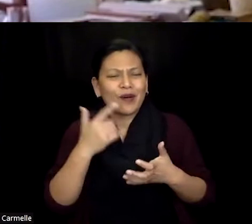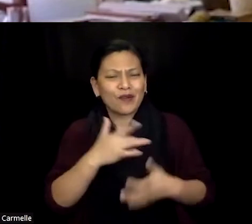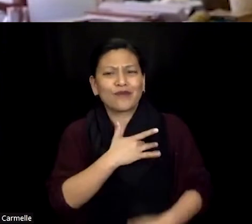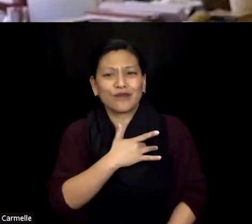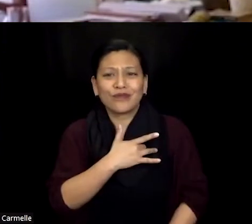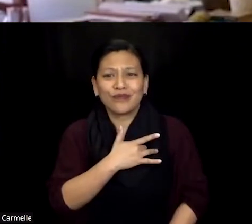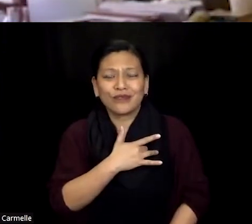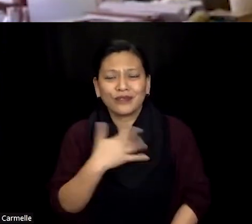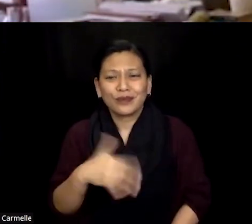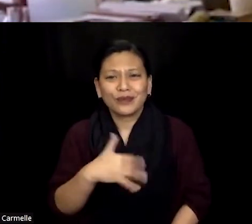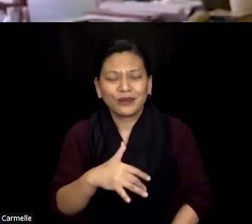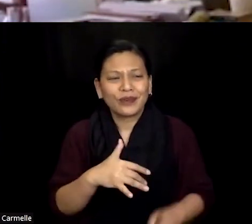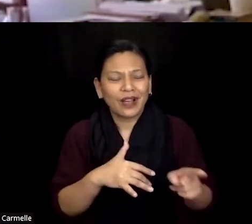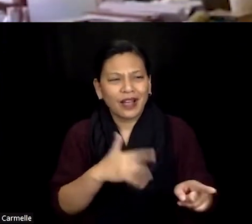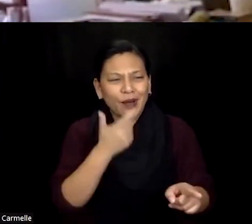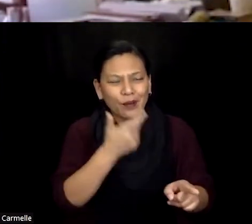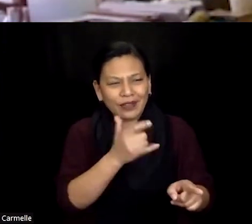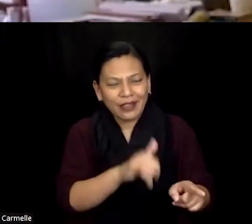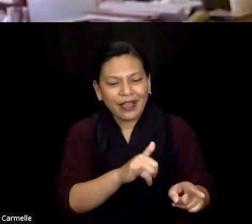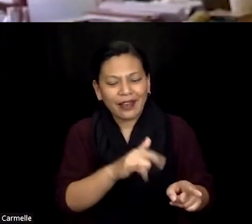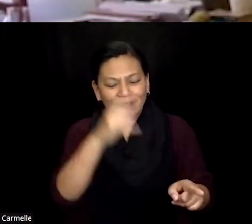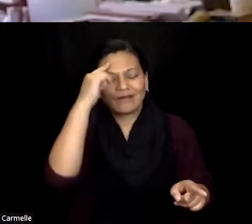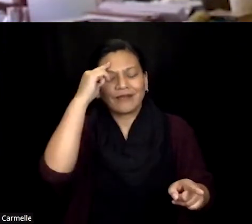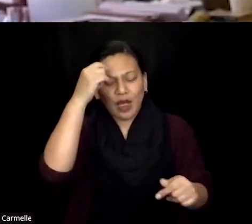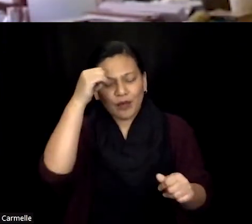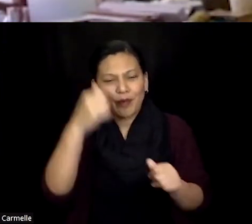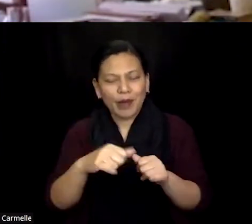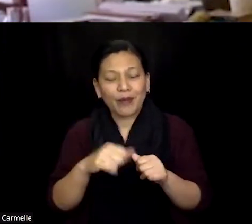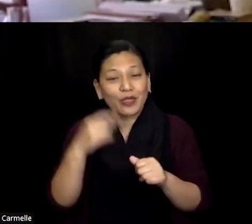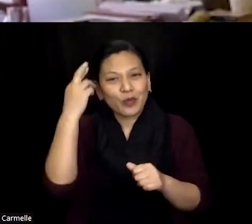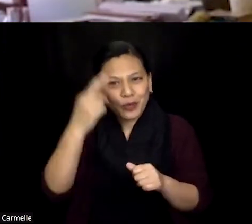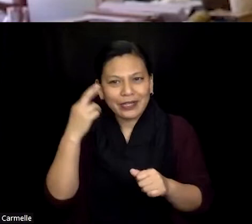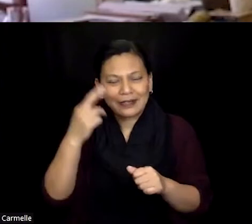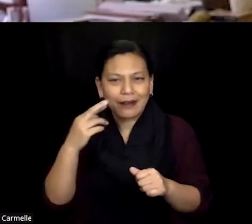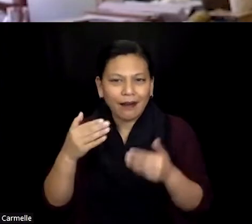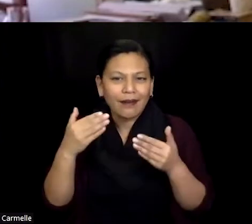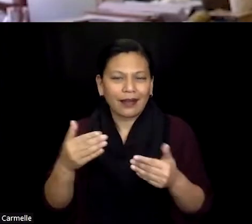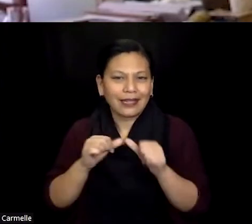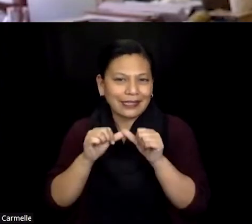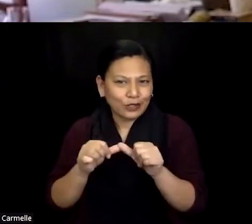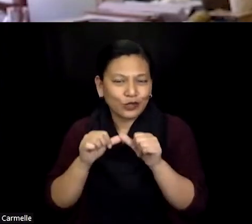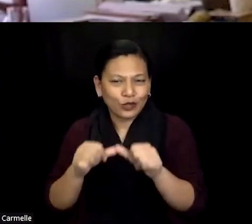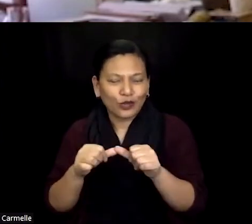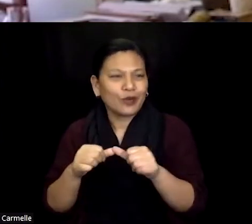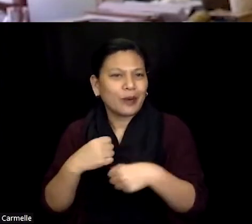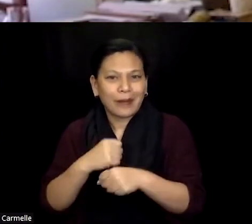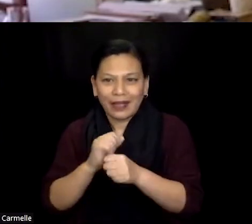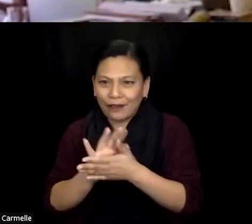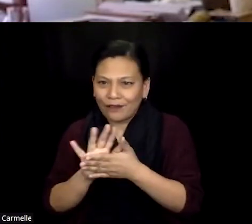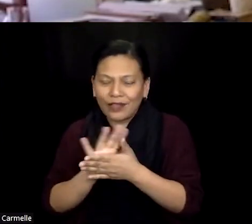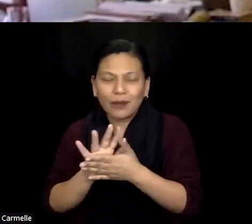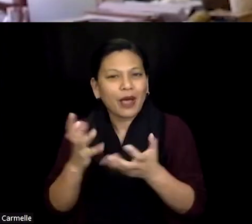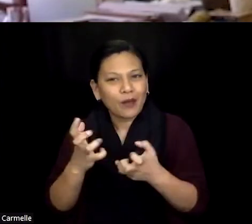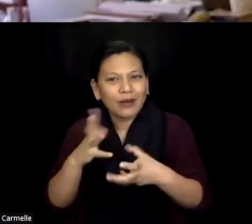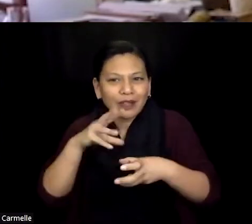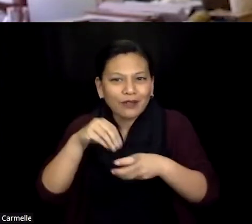and touching, and a reminder that we're doing this not for the money or for the acclaim, but to be part of